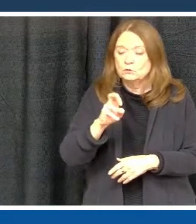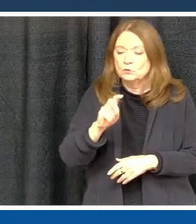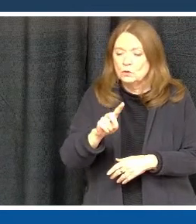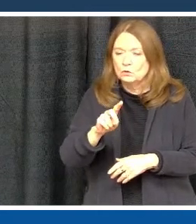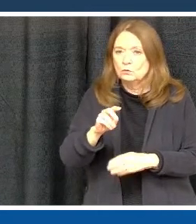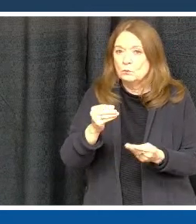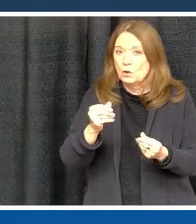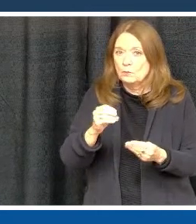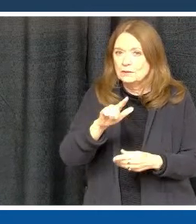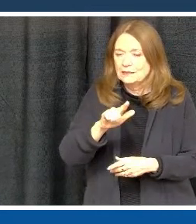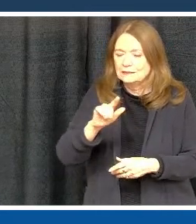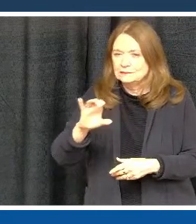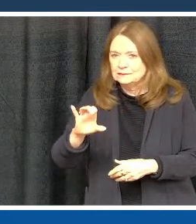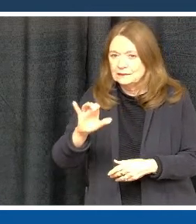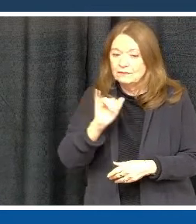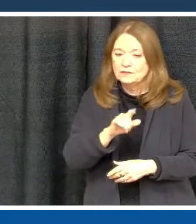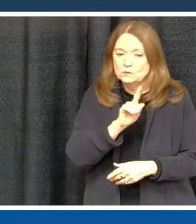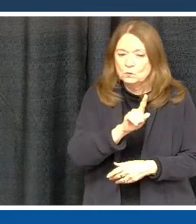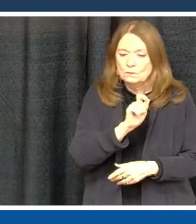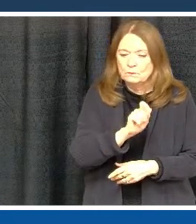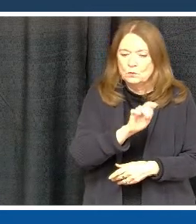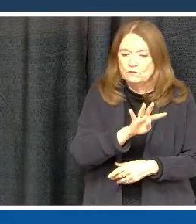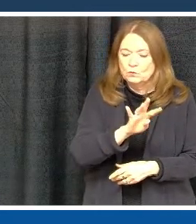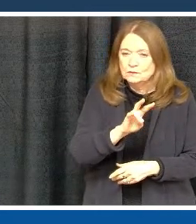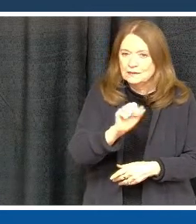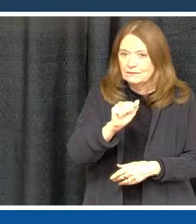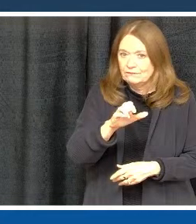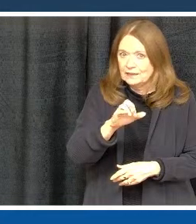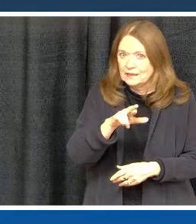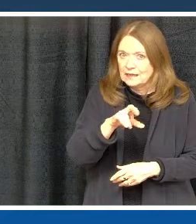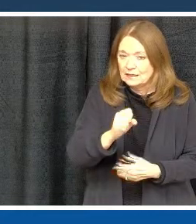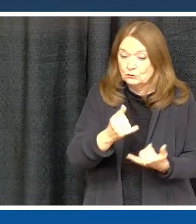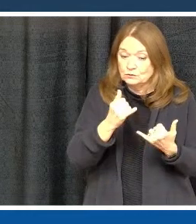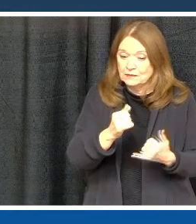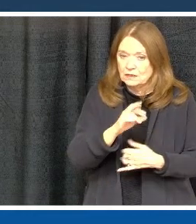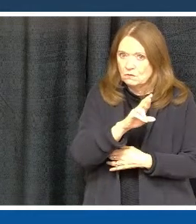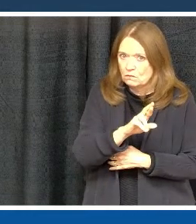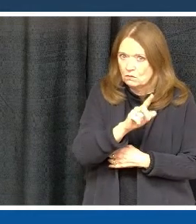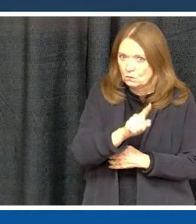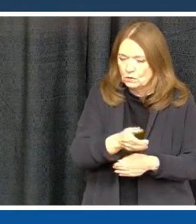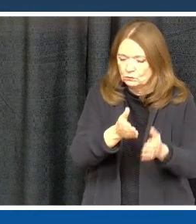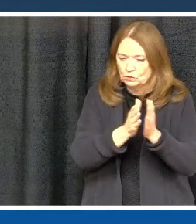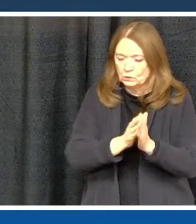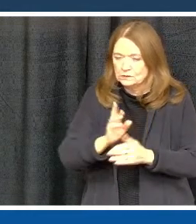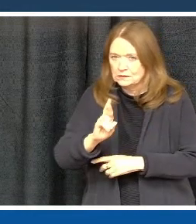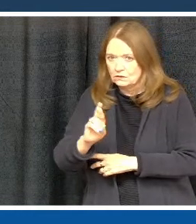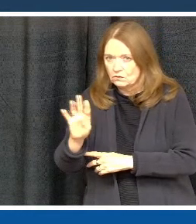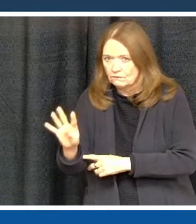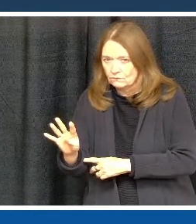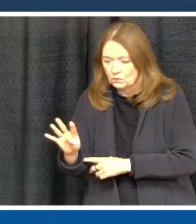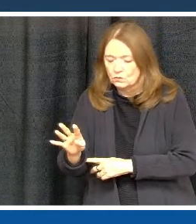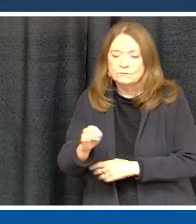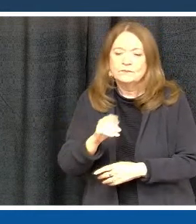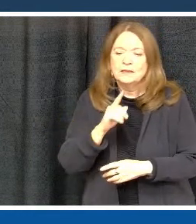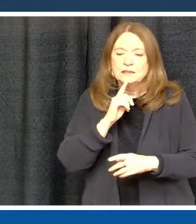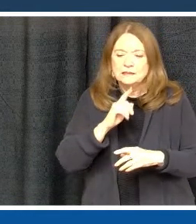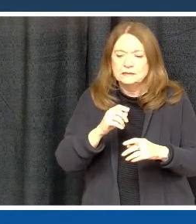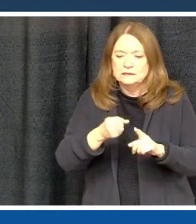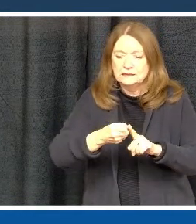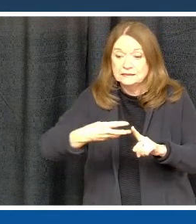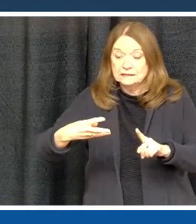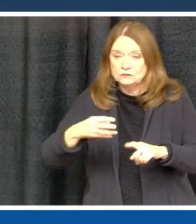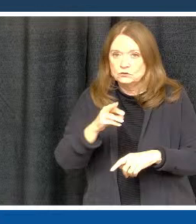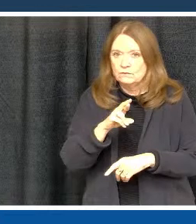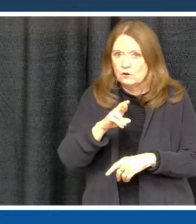LLC. This is 1.47 acres, currently zoned R1 and requesting R4, and it is an extension of the